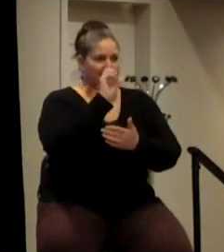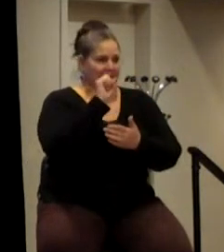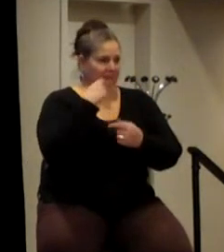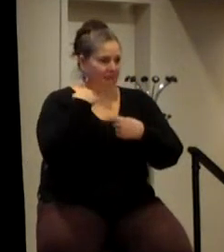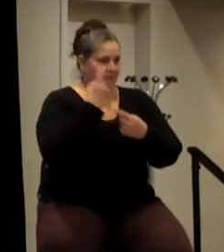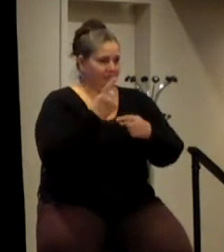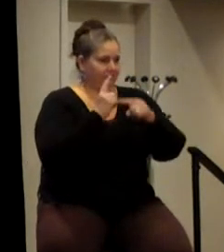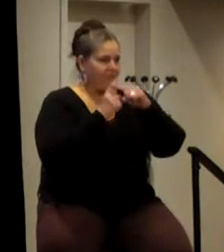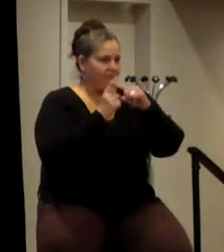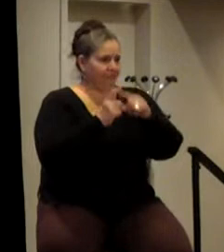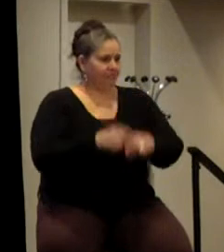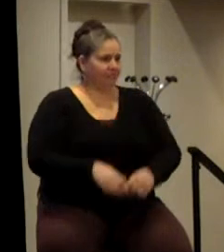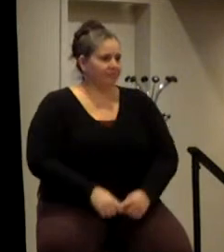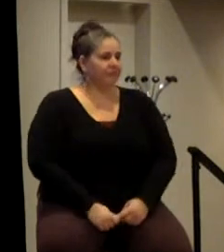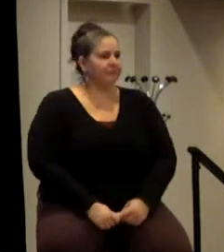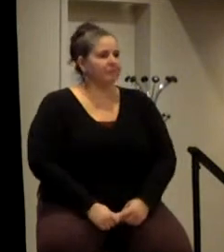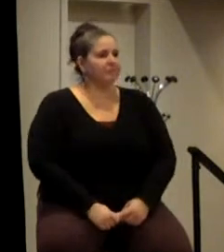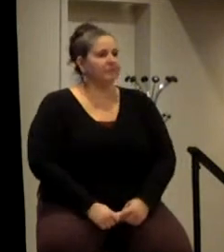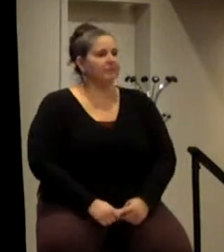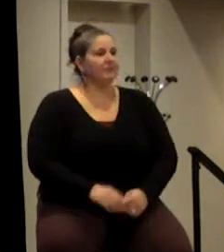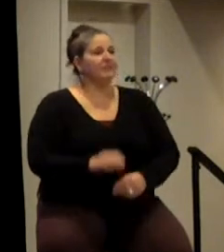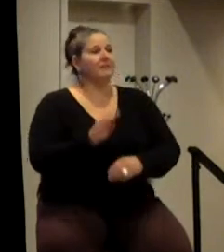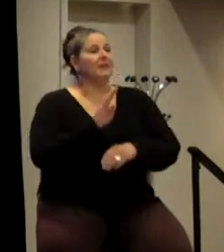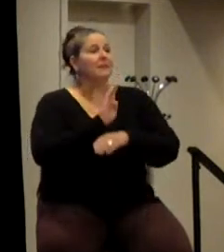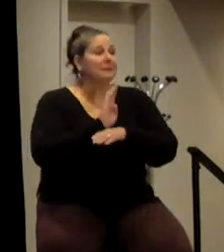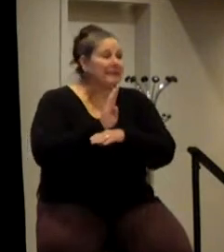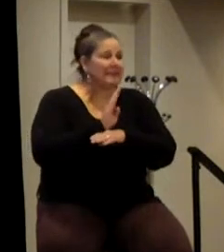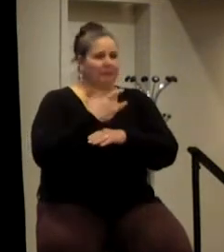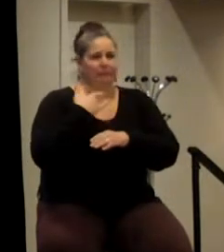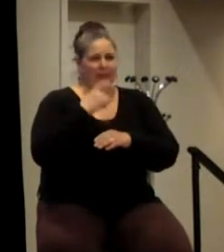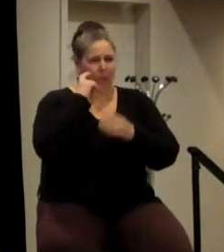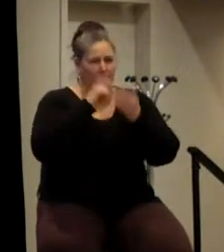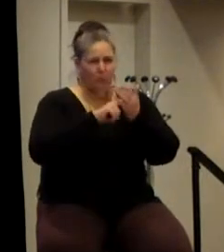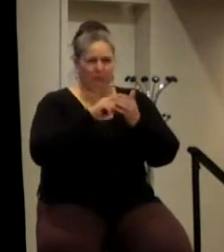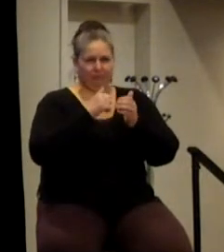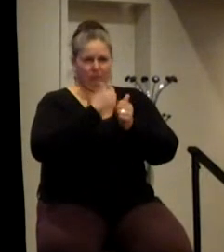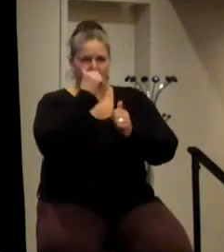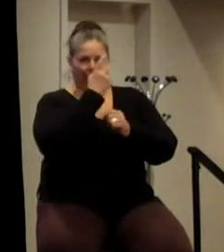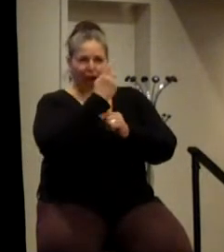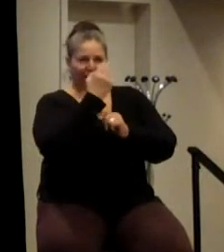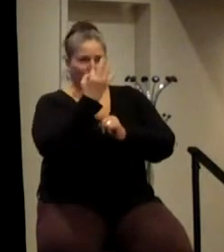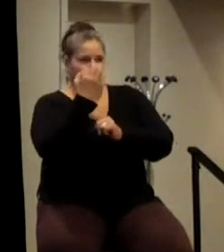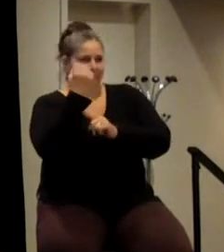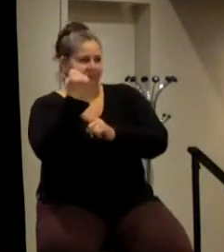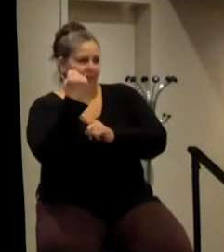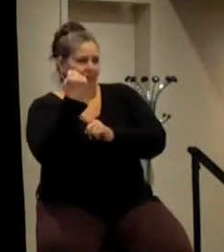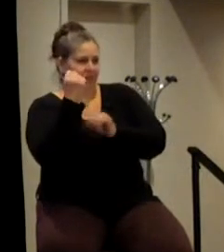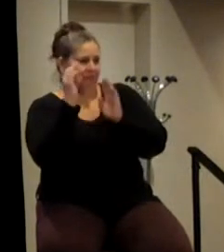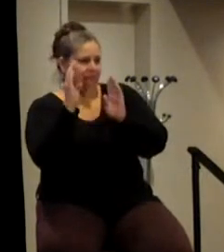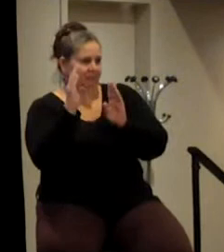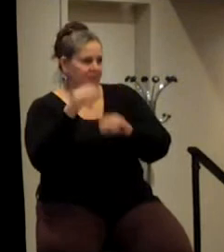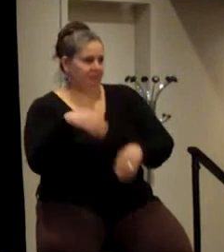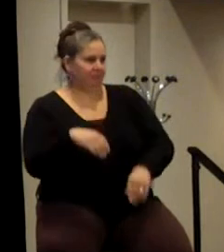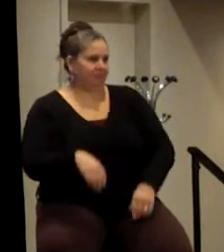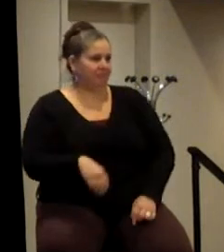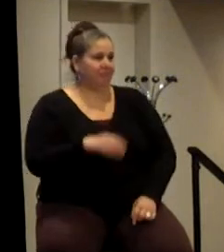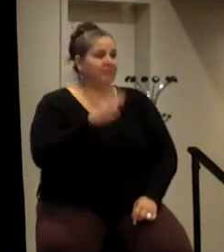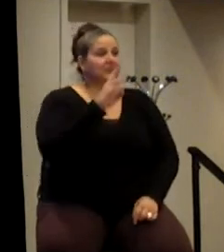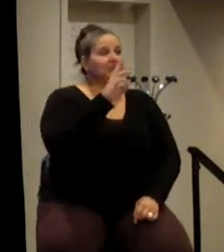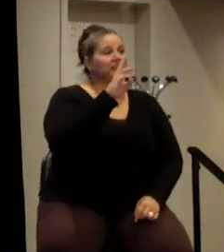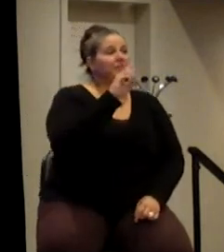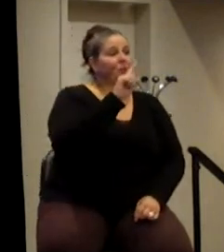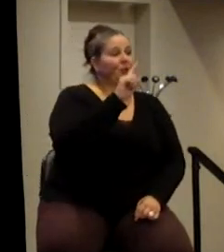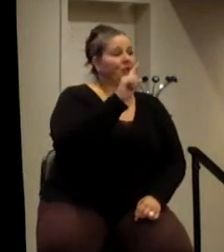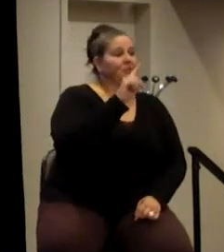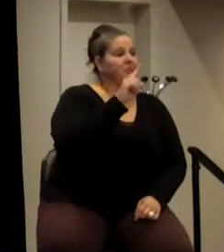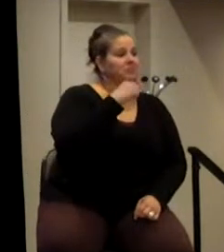are Thursday, Friday, and Saturday. So today, Thursday, 61 is a good number for a Thursday, in